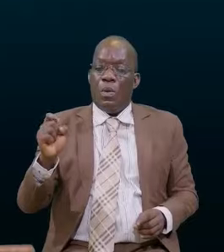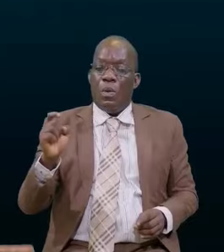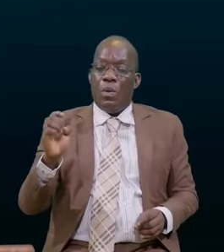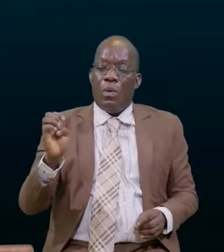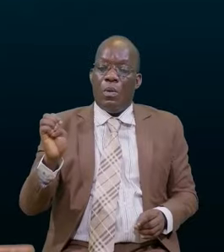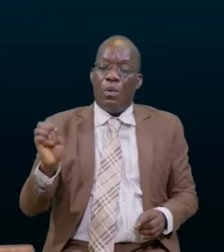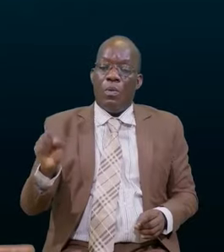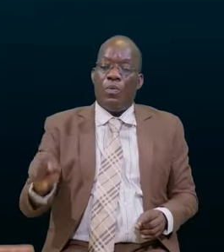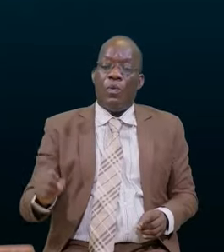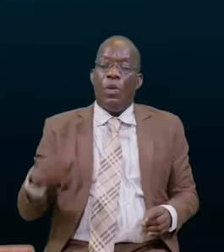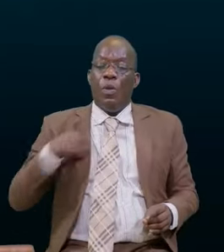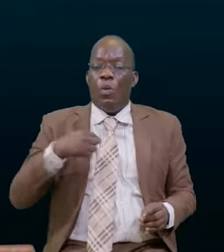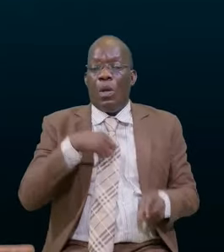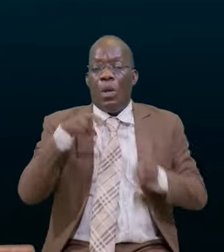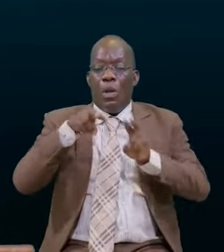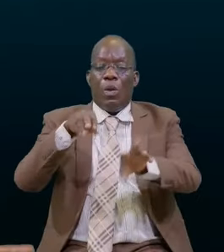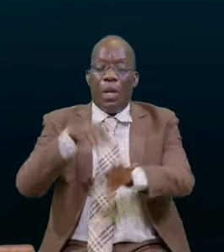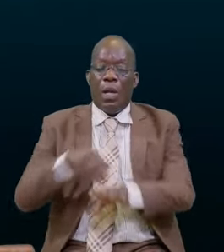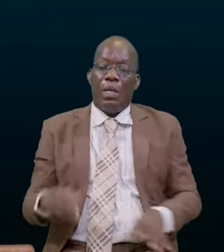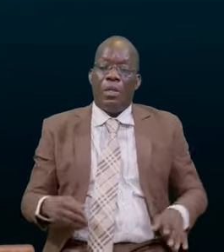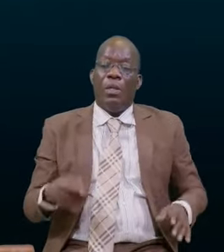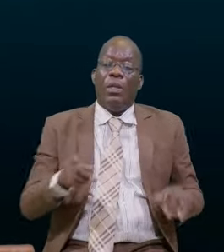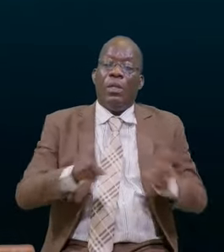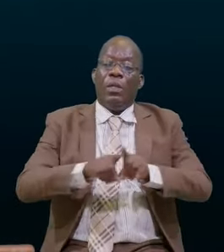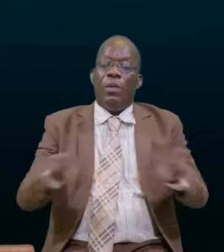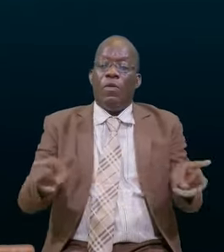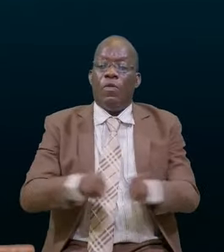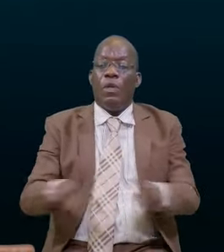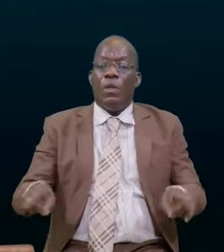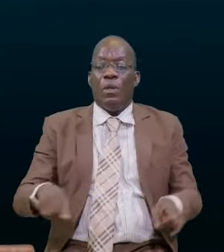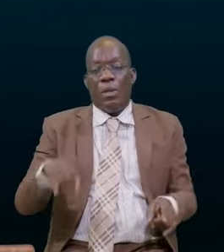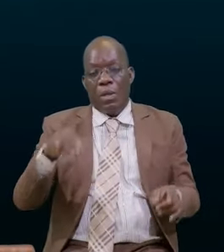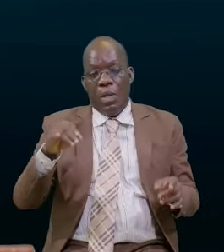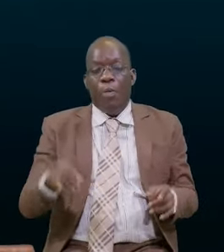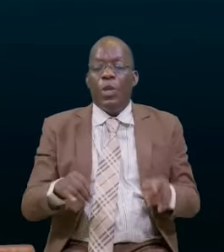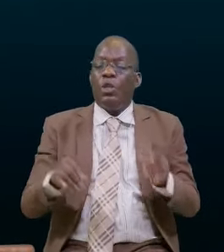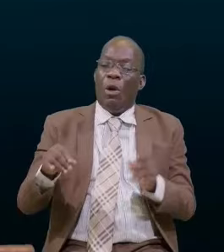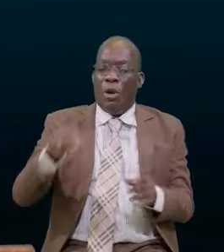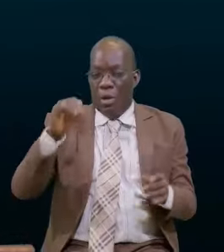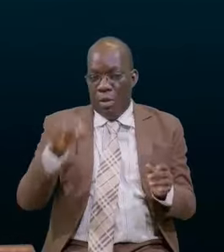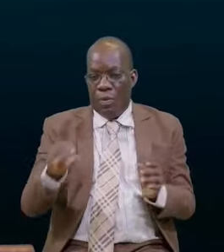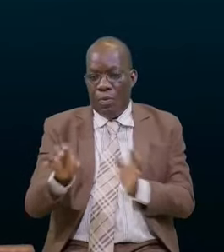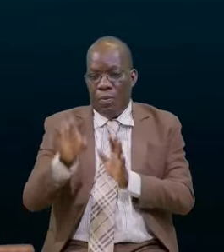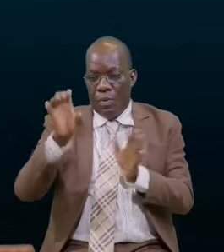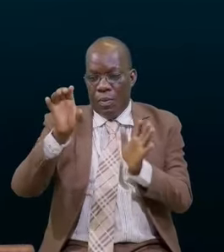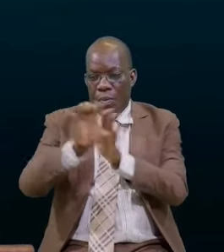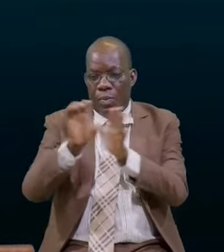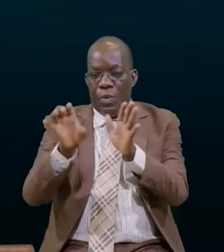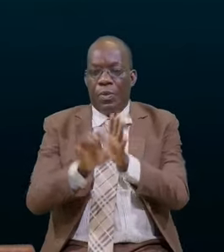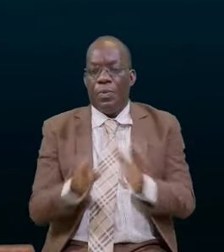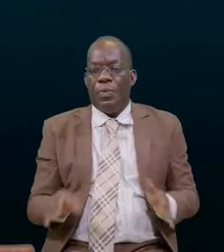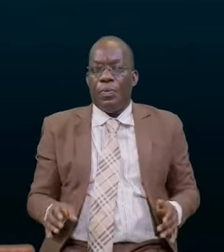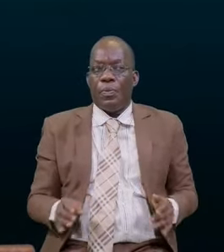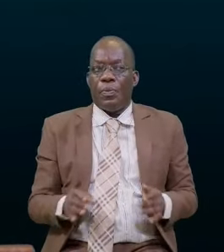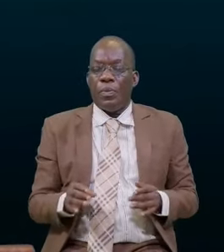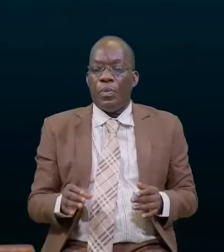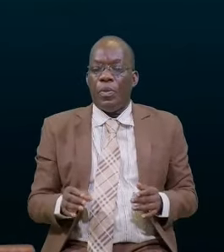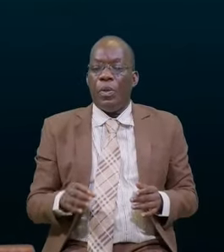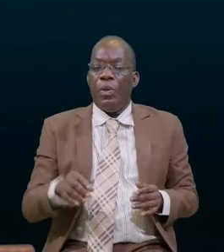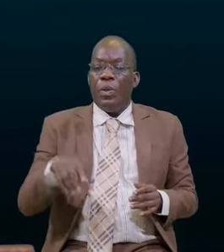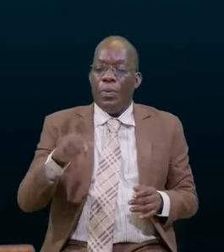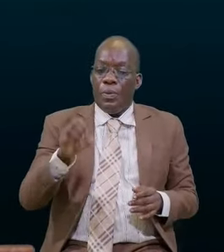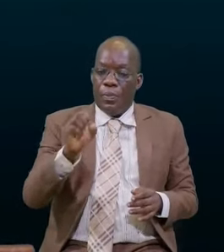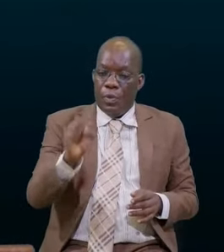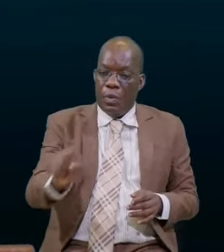postes of the little foxes and we look again at the book of Song of Solomon